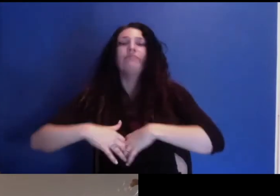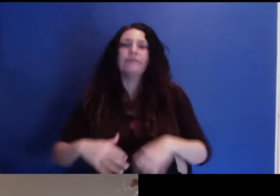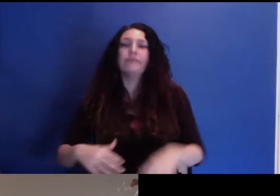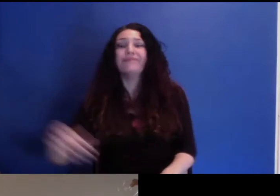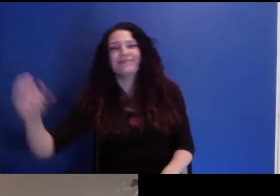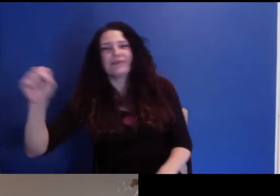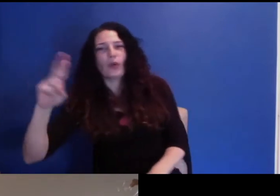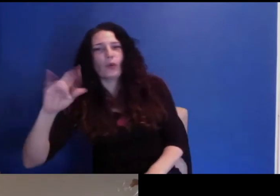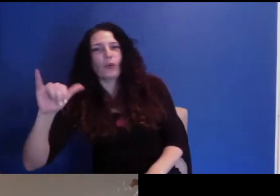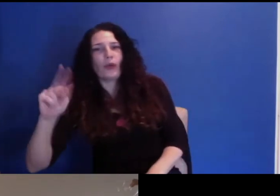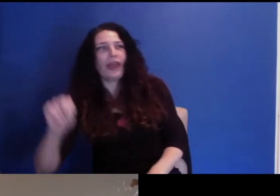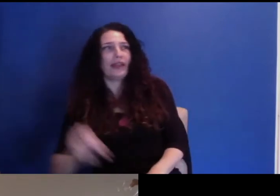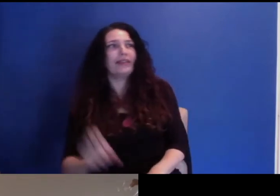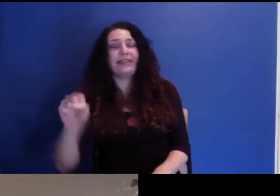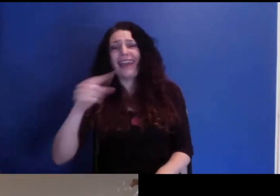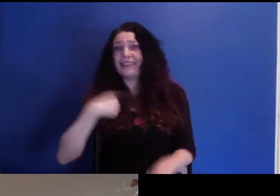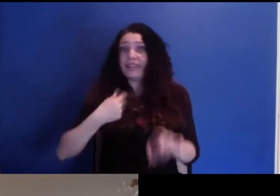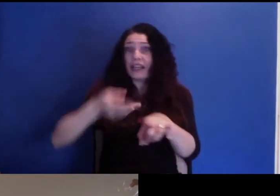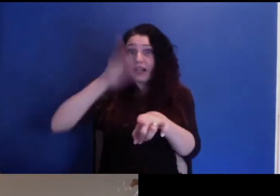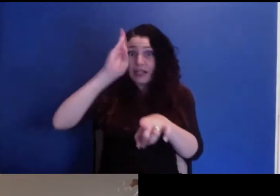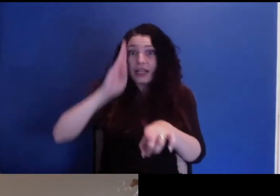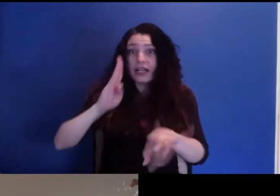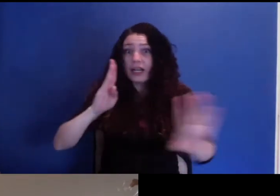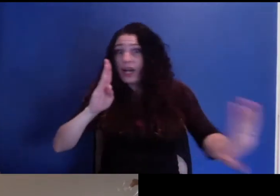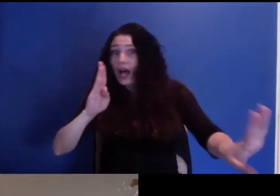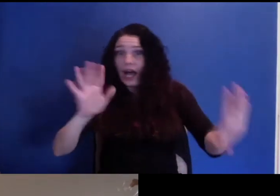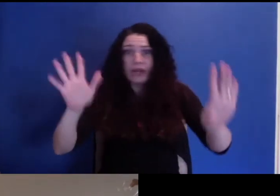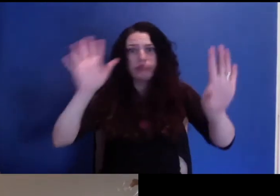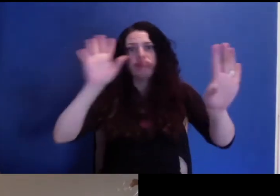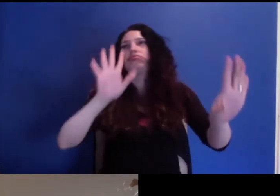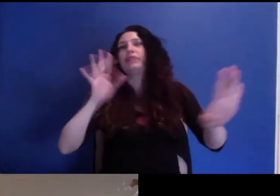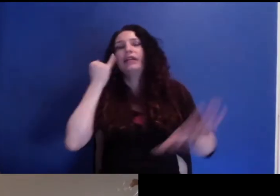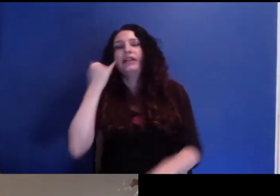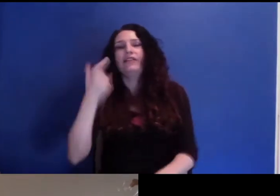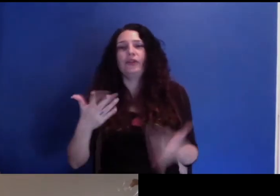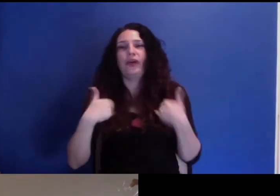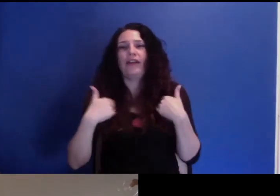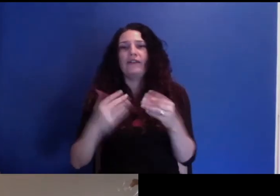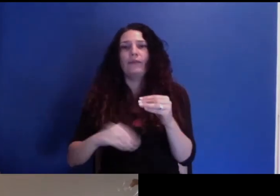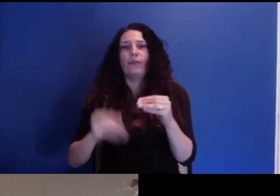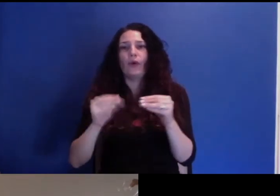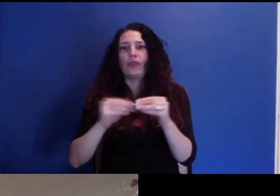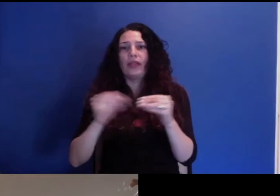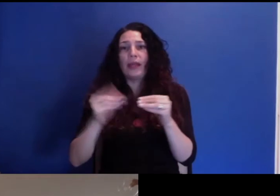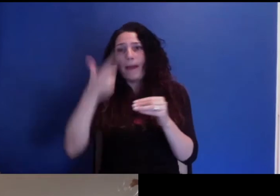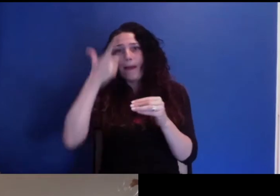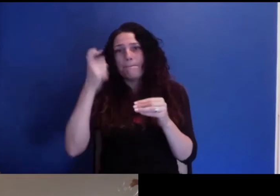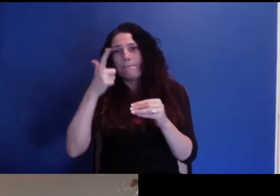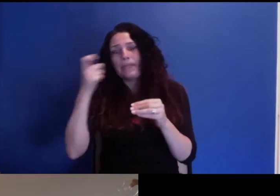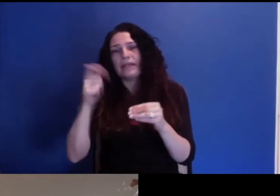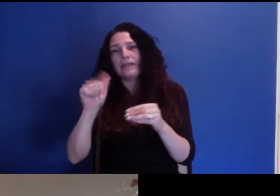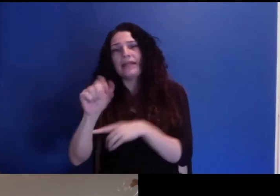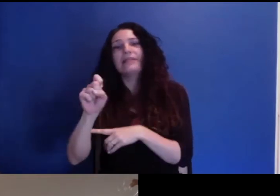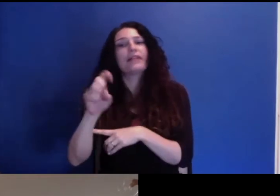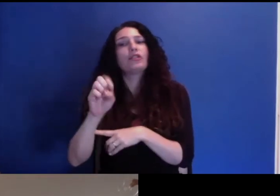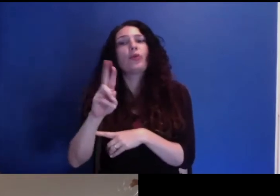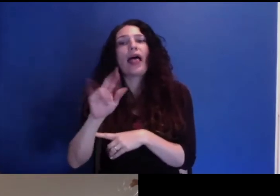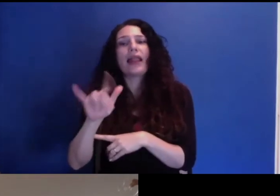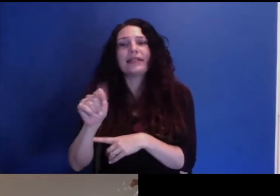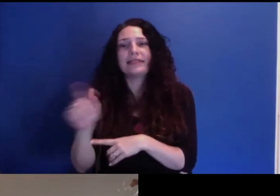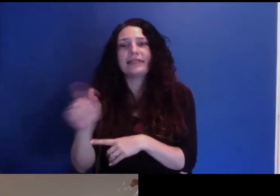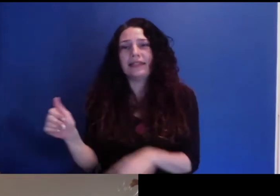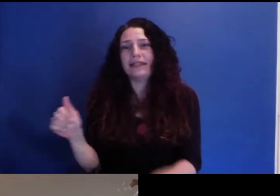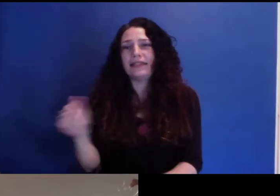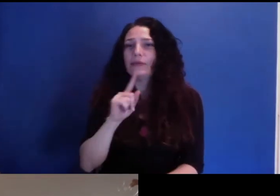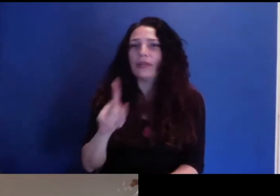God forbid you possess, more than one identity. I mean, I think intersectionality is a relatively new concept that people are still taking in. I